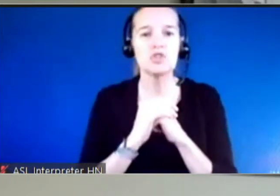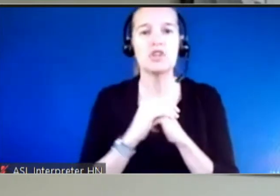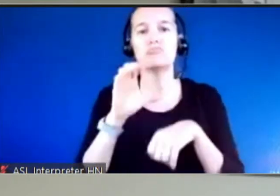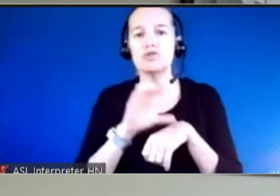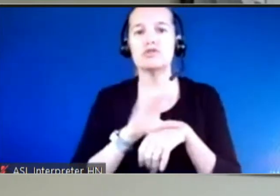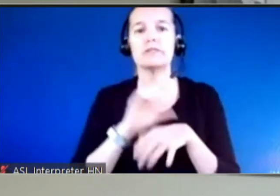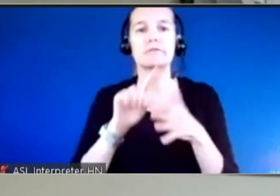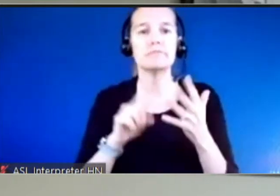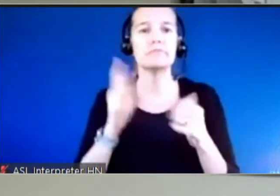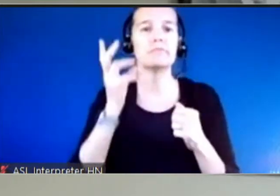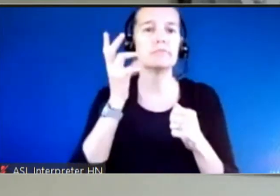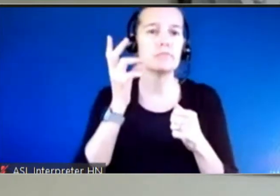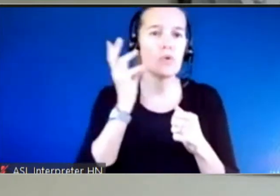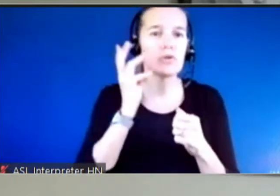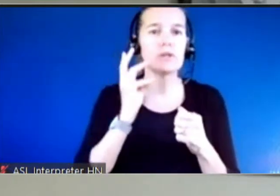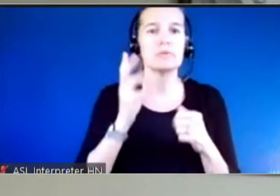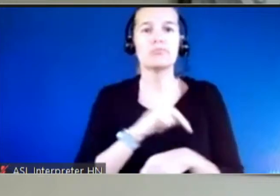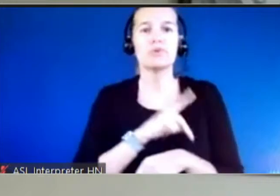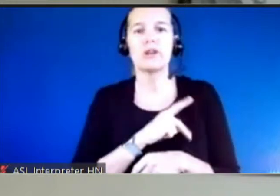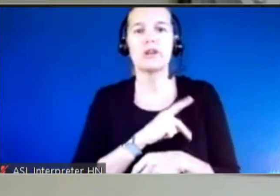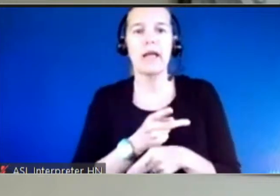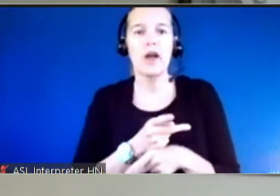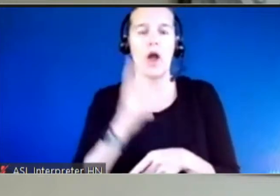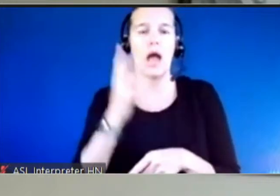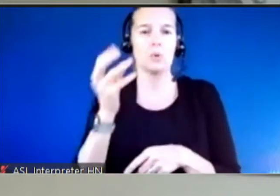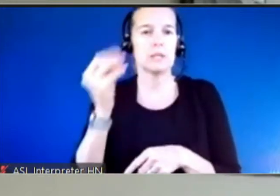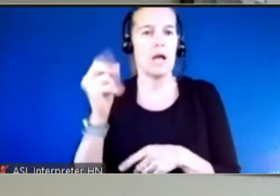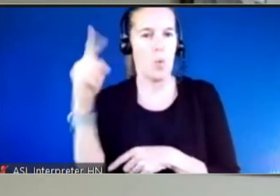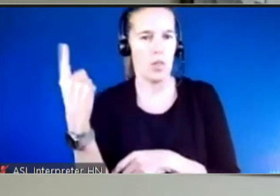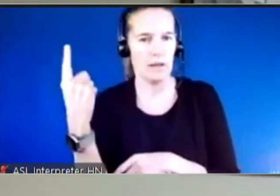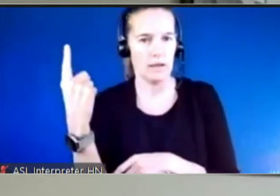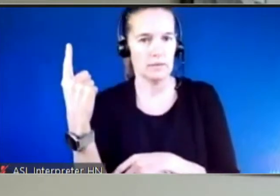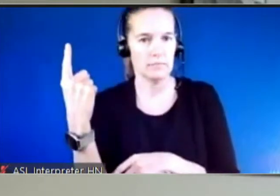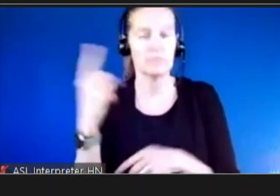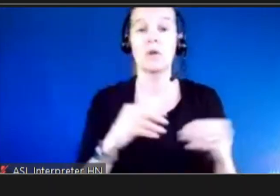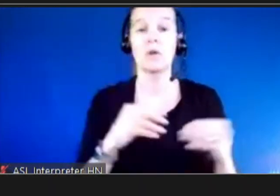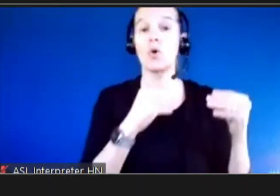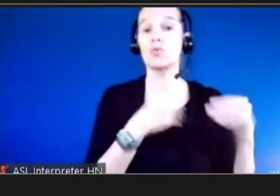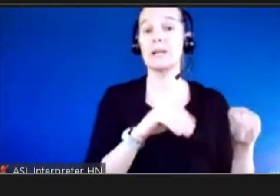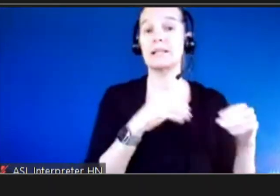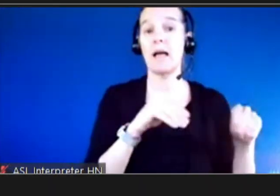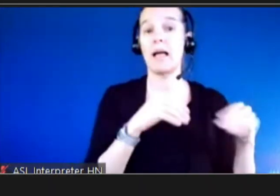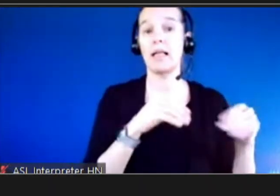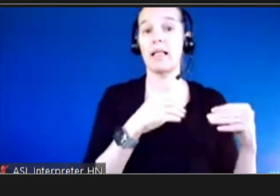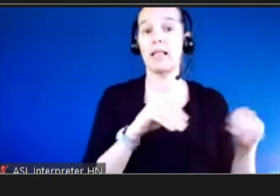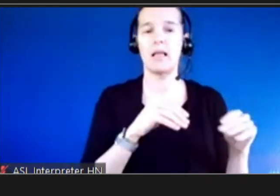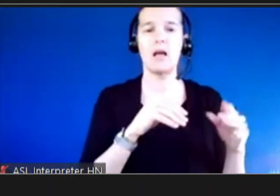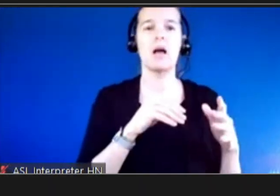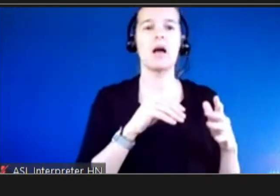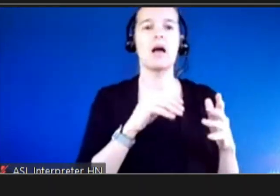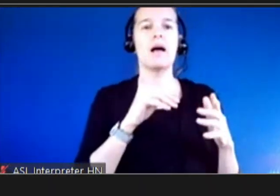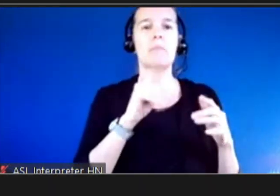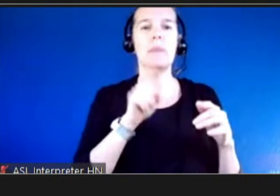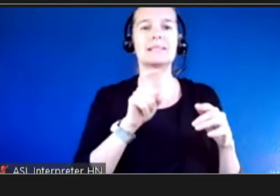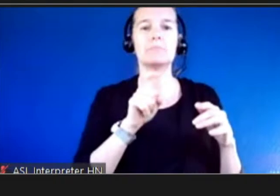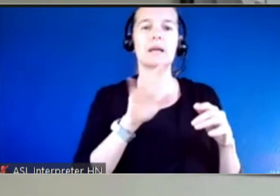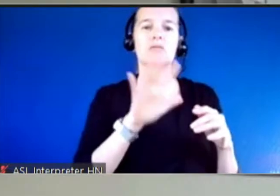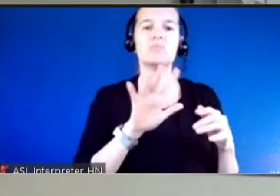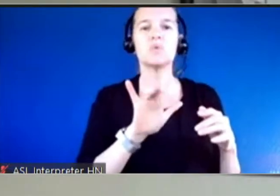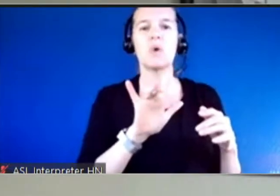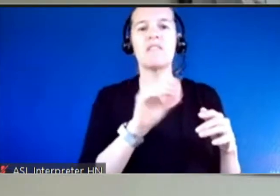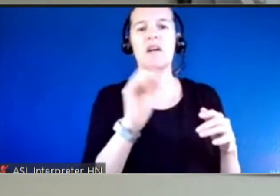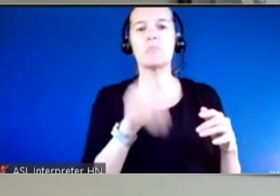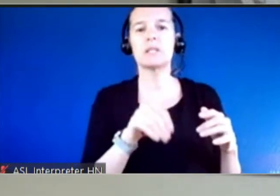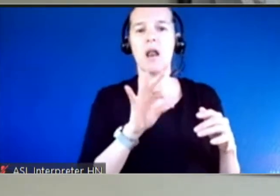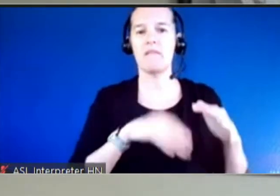care are outside only. Retail capacity is to be kept down to 25%. And the schools,